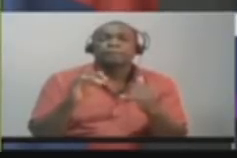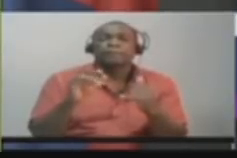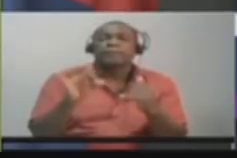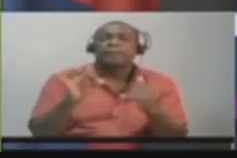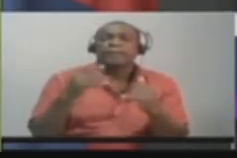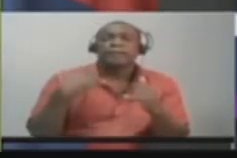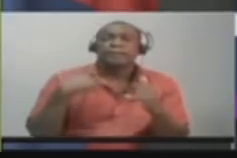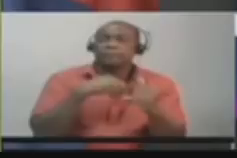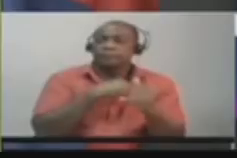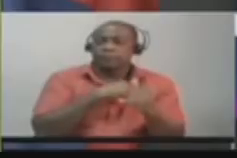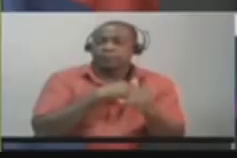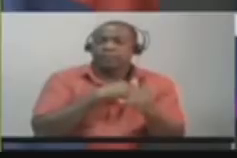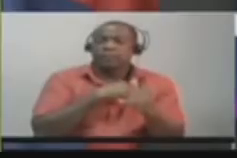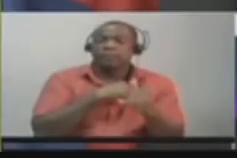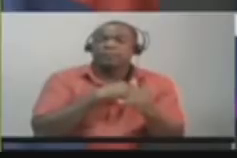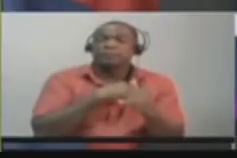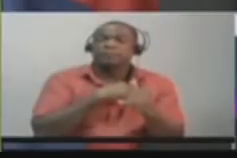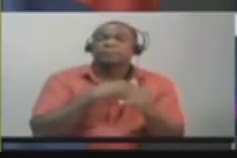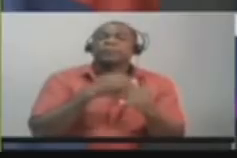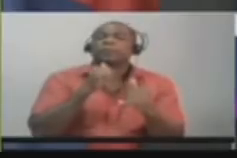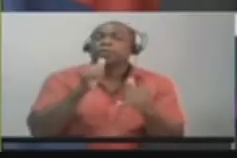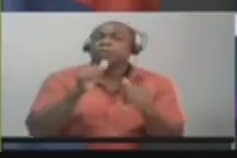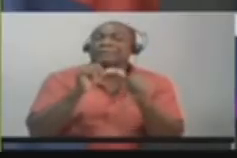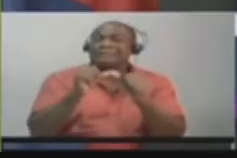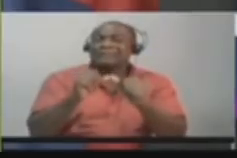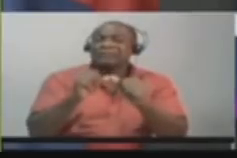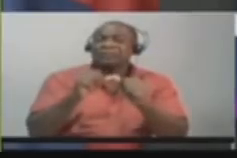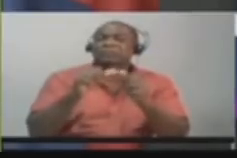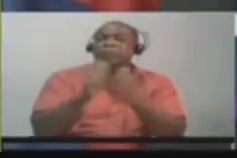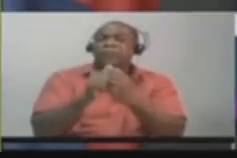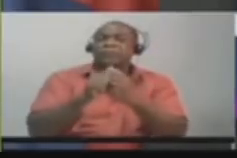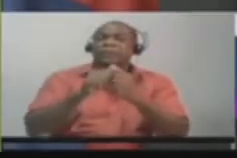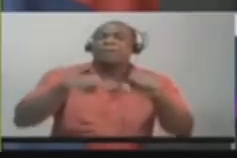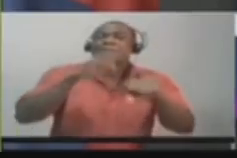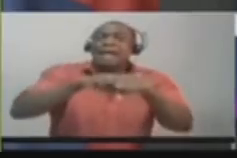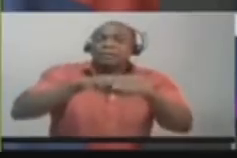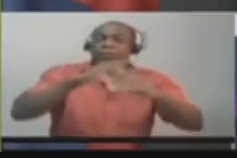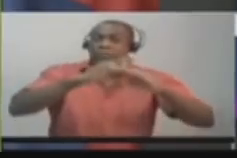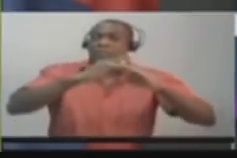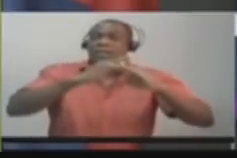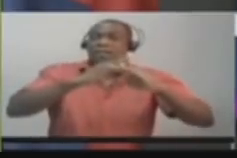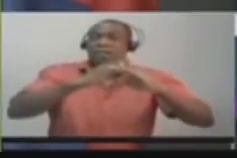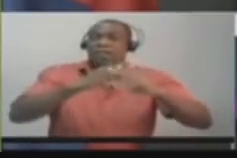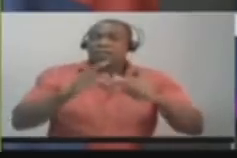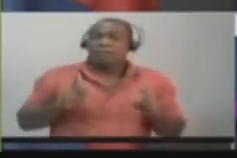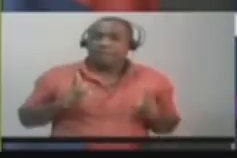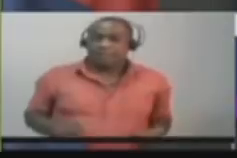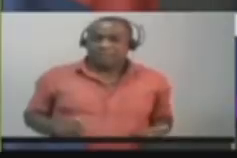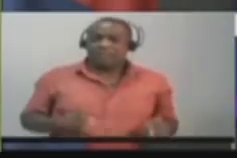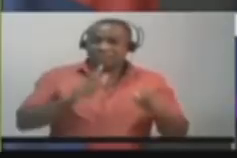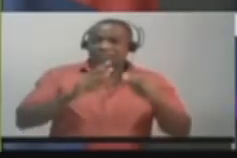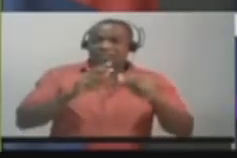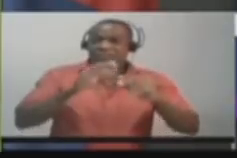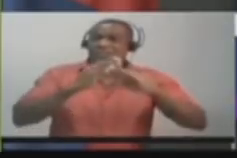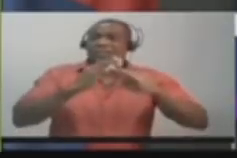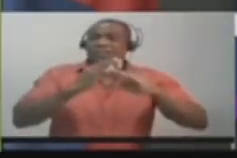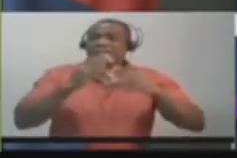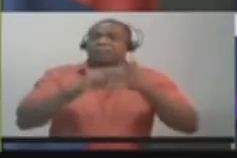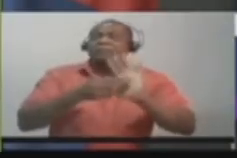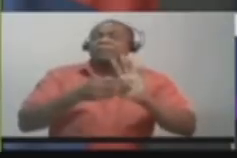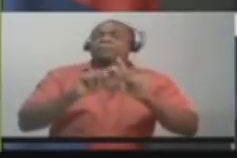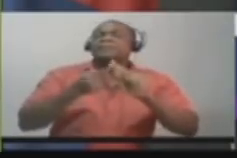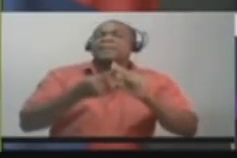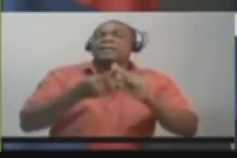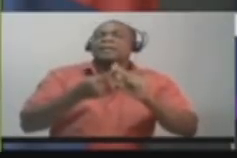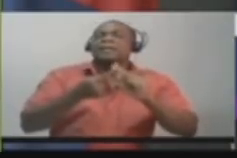we start turning the curve up now, we're starting from a much higher threshold. What that